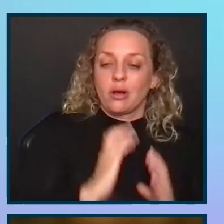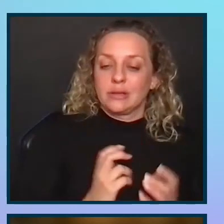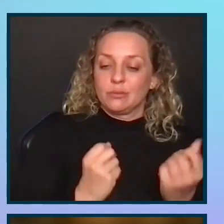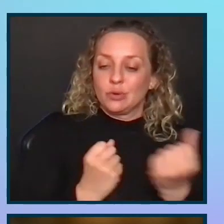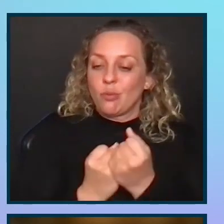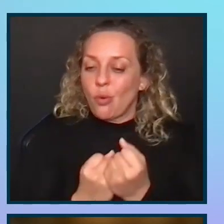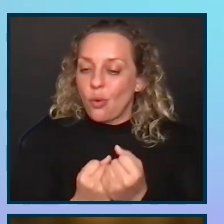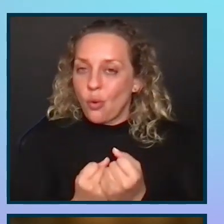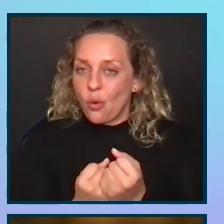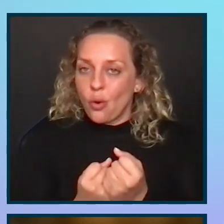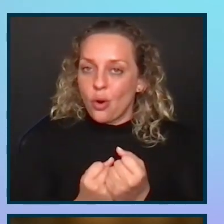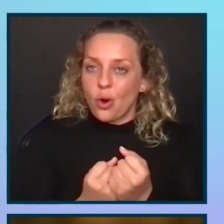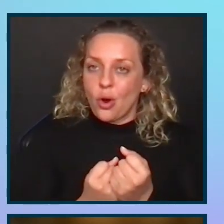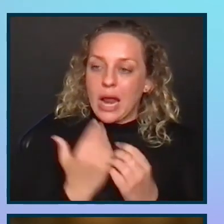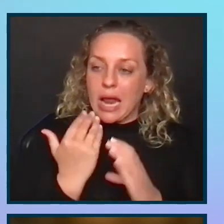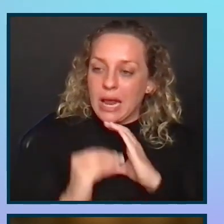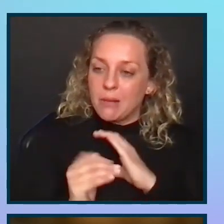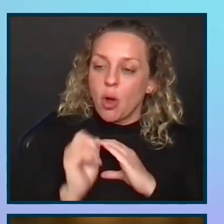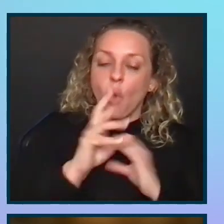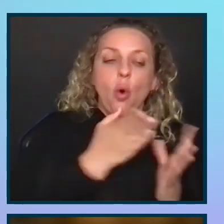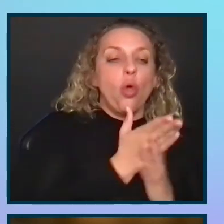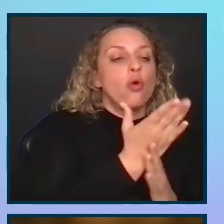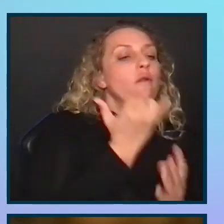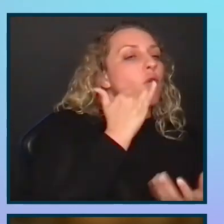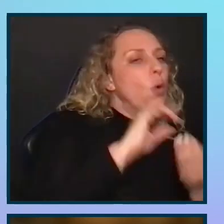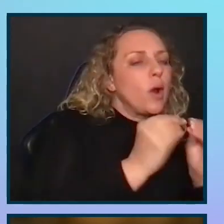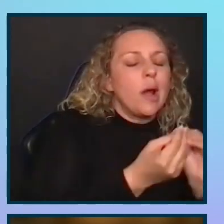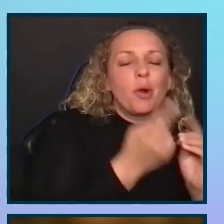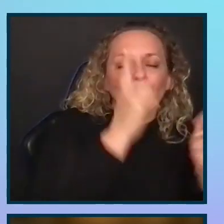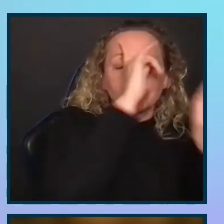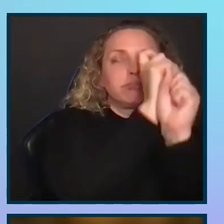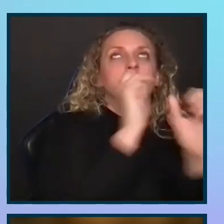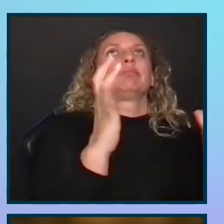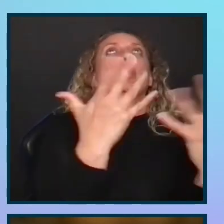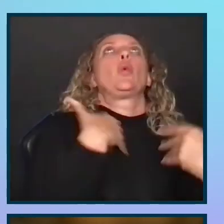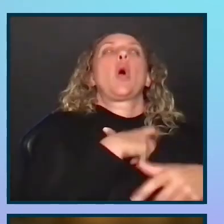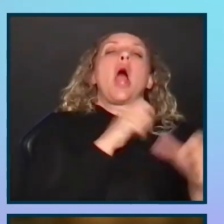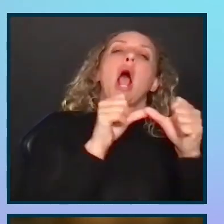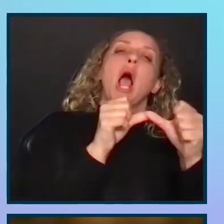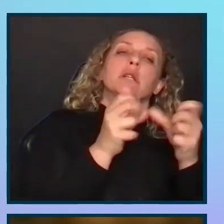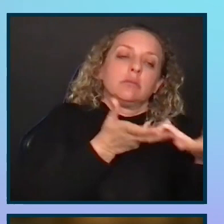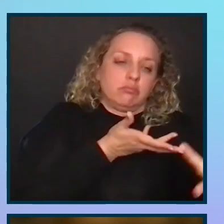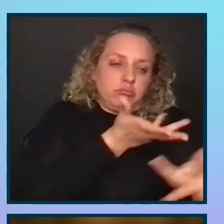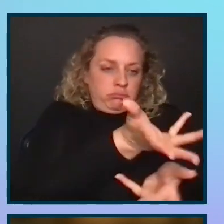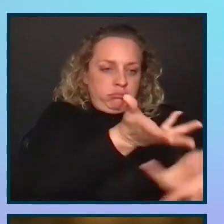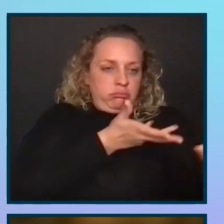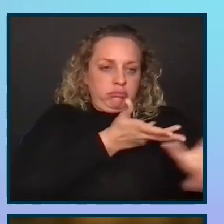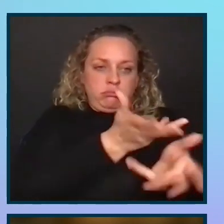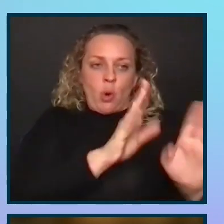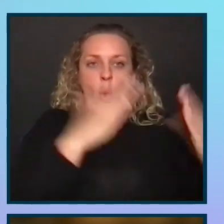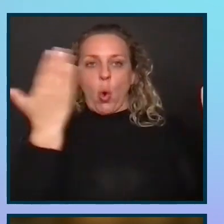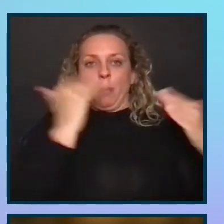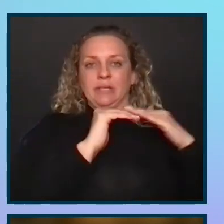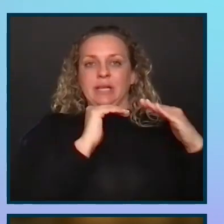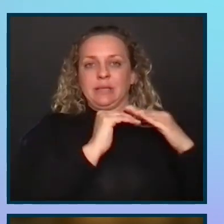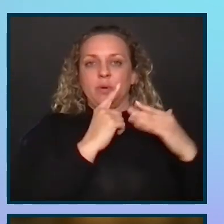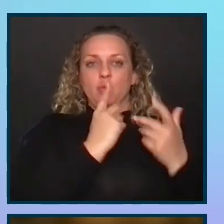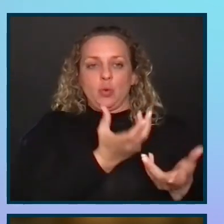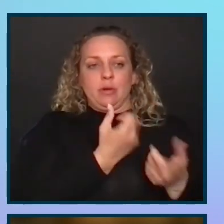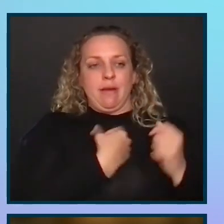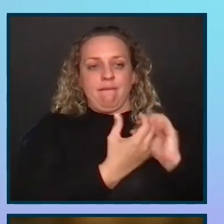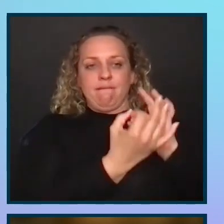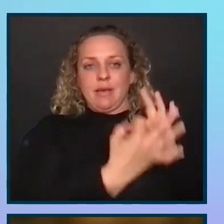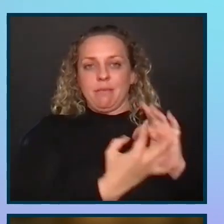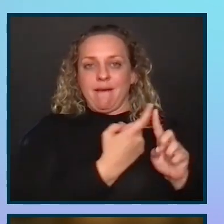support email or through a phone number, the idea is that we want to constantly keep that door open so that we can receive